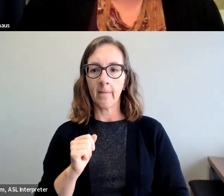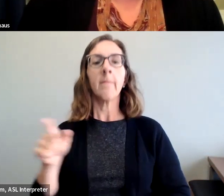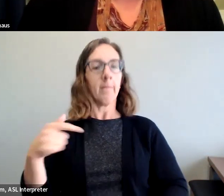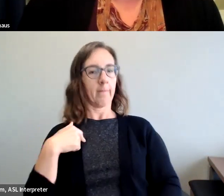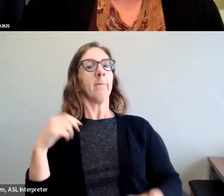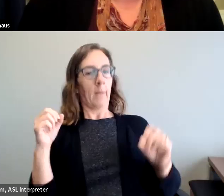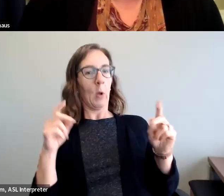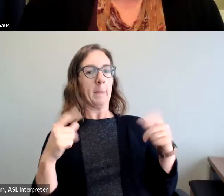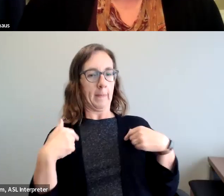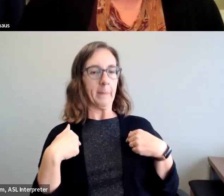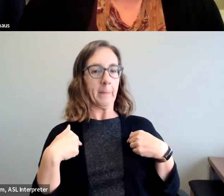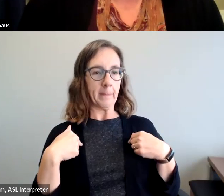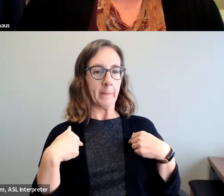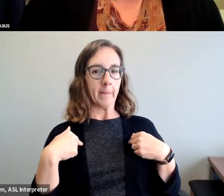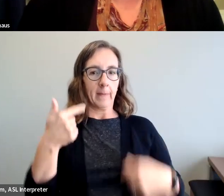Okay.